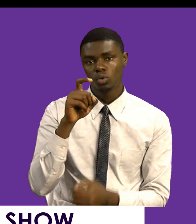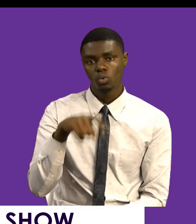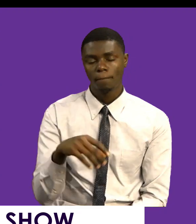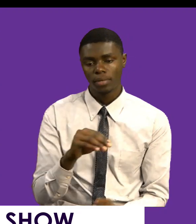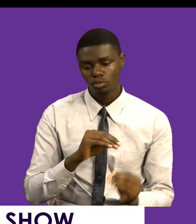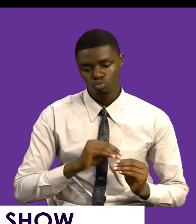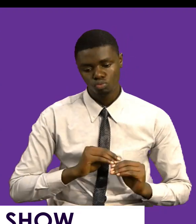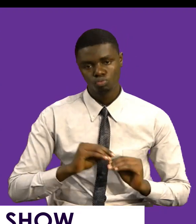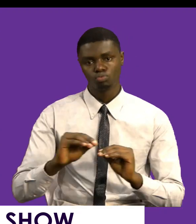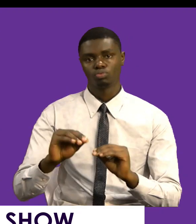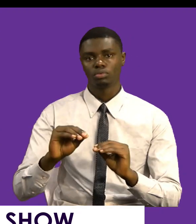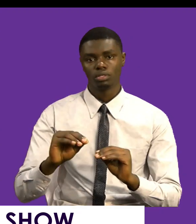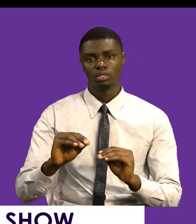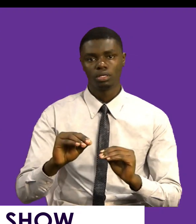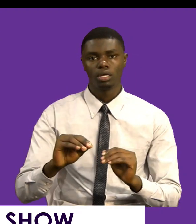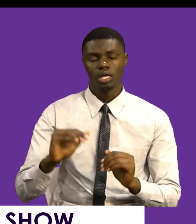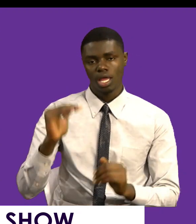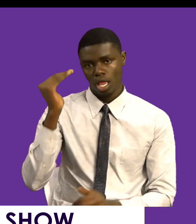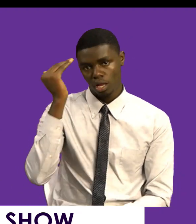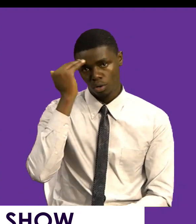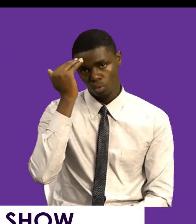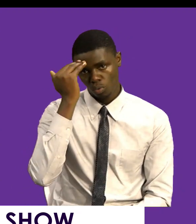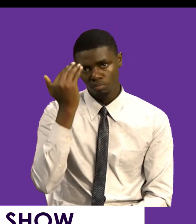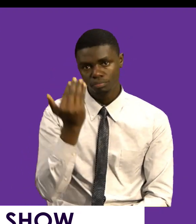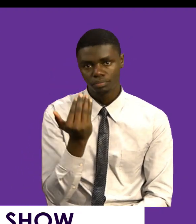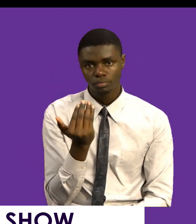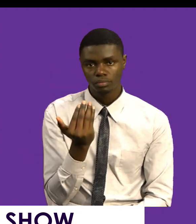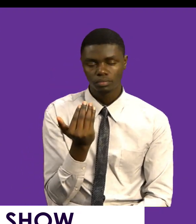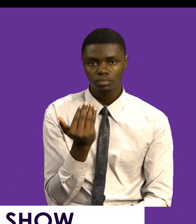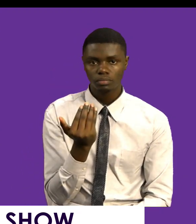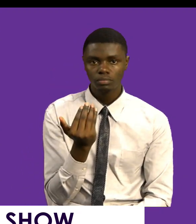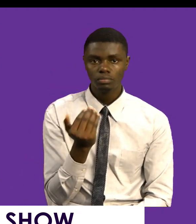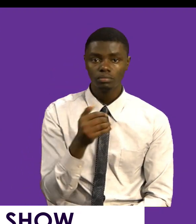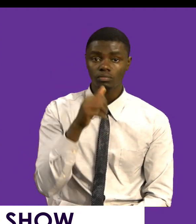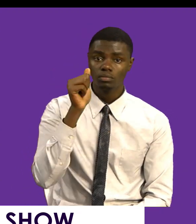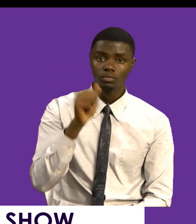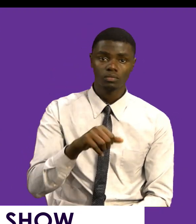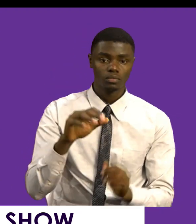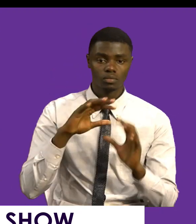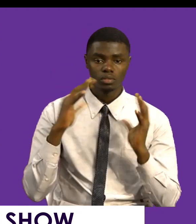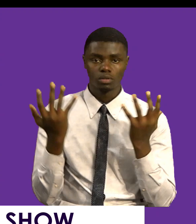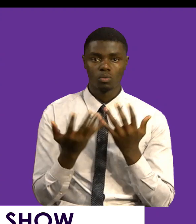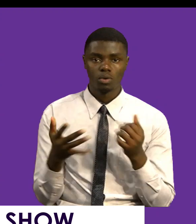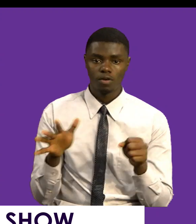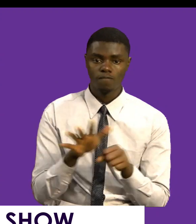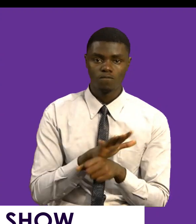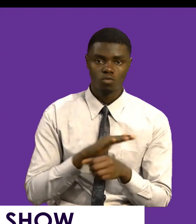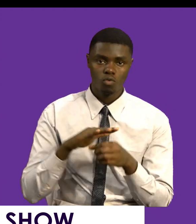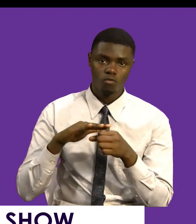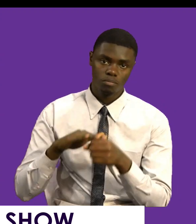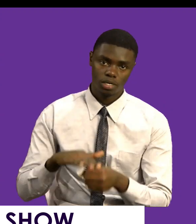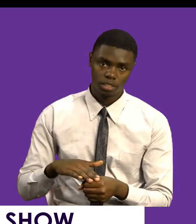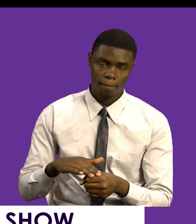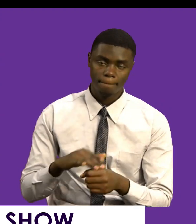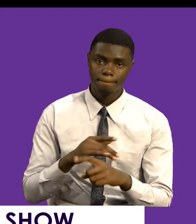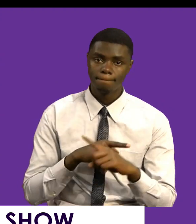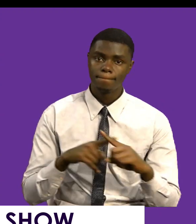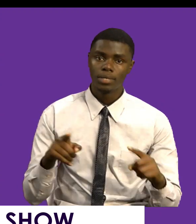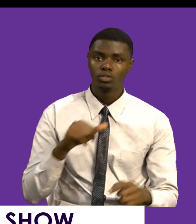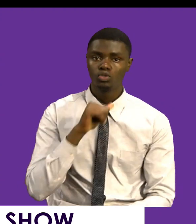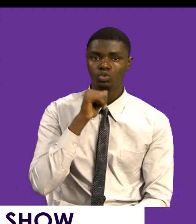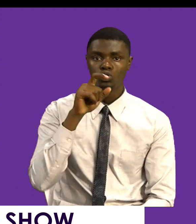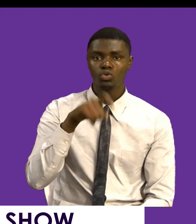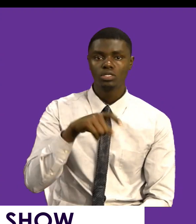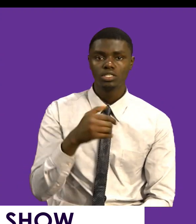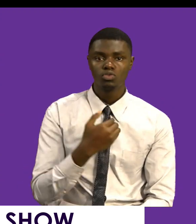to move to know that yes, the world is full of pressure, but you don't